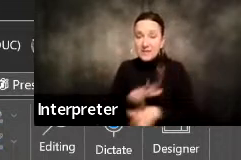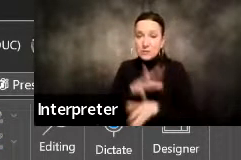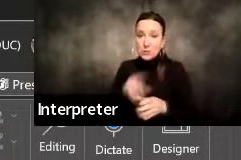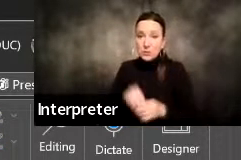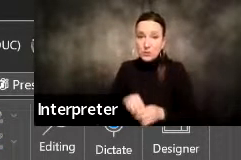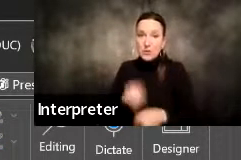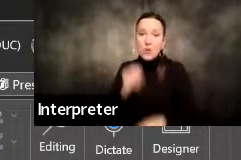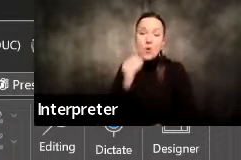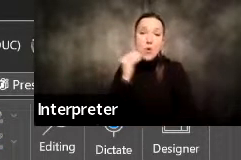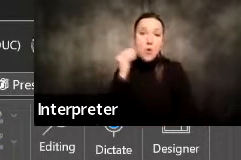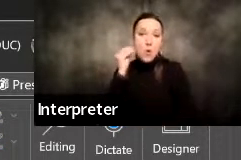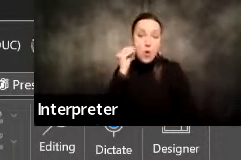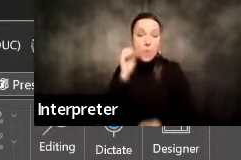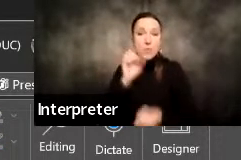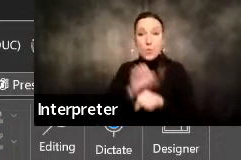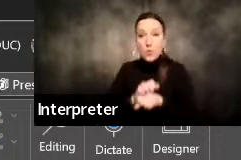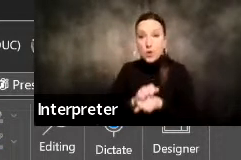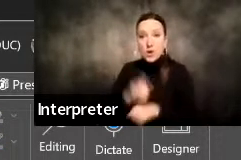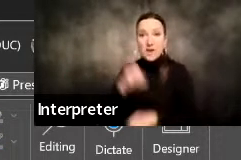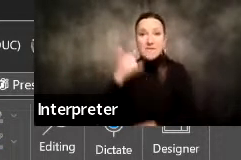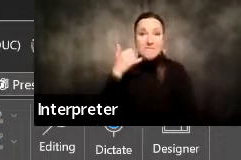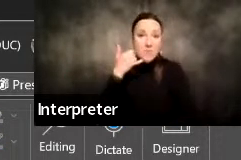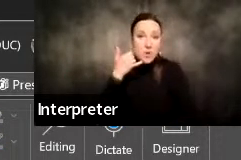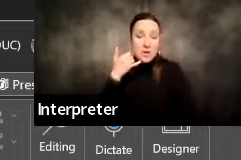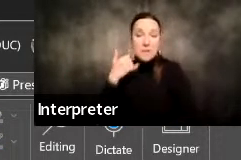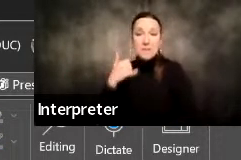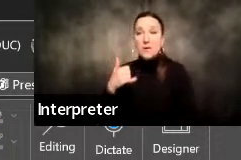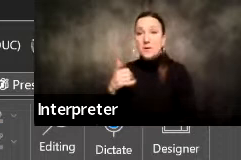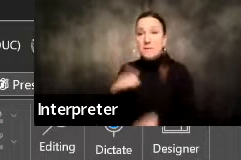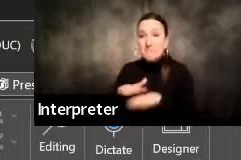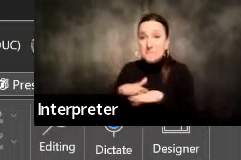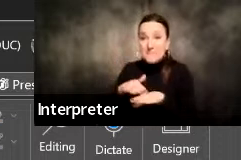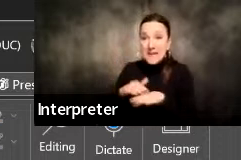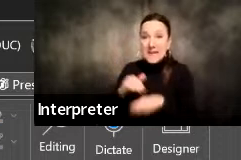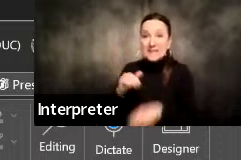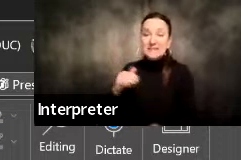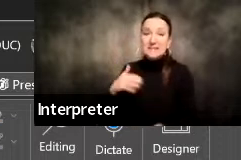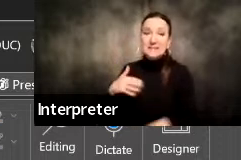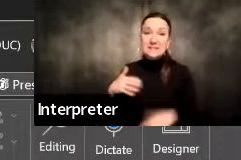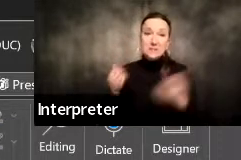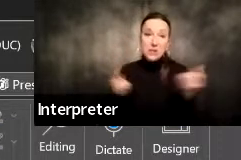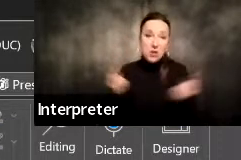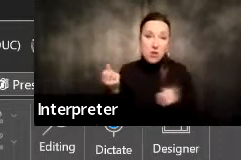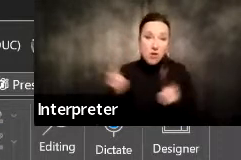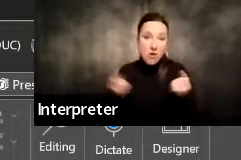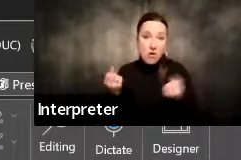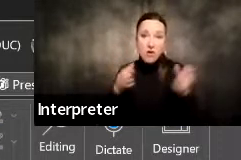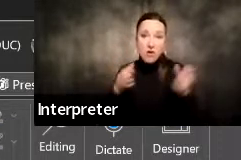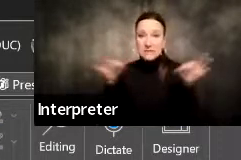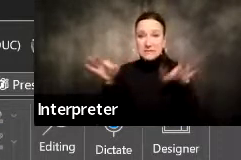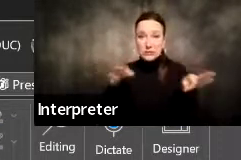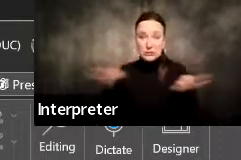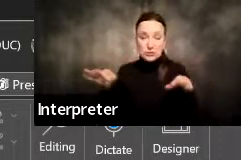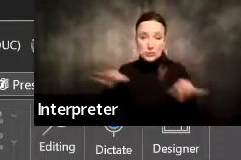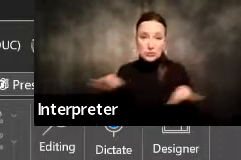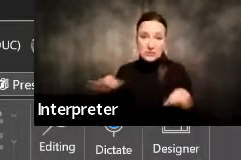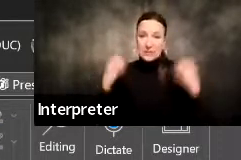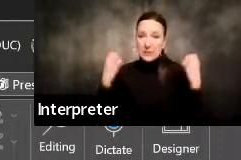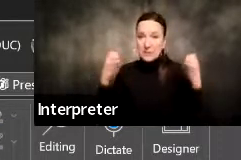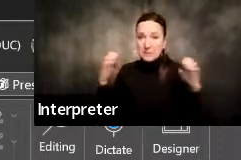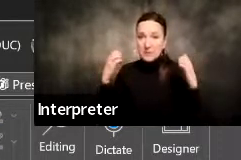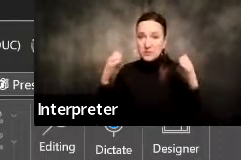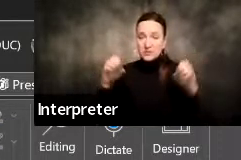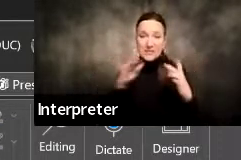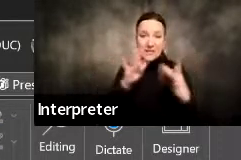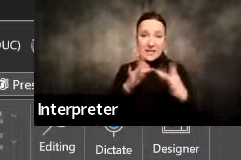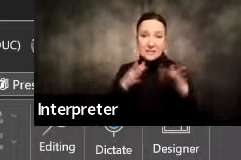work address, your mobile or land phone number, any pets, any vehicles, the vehicle description, emergency contact.